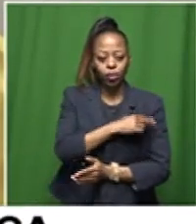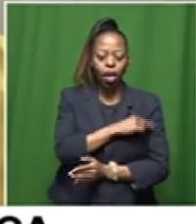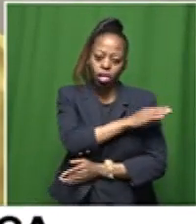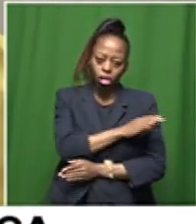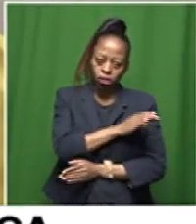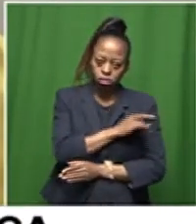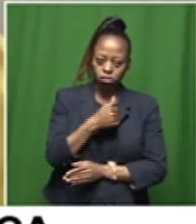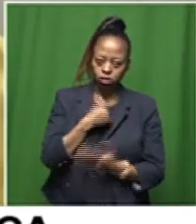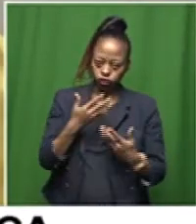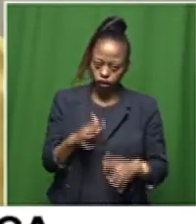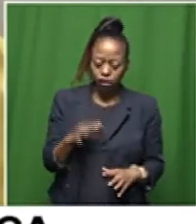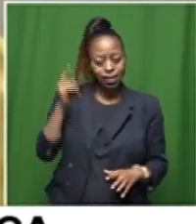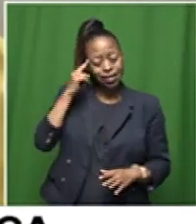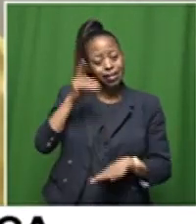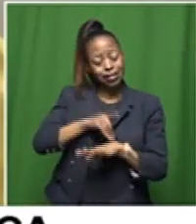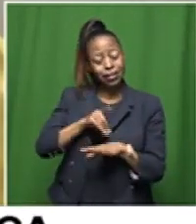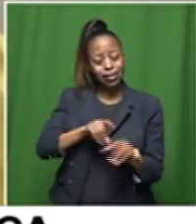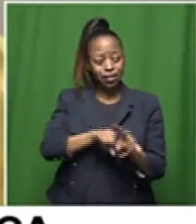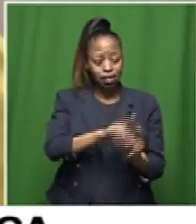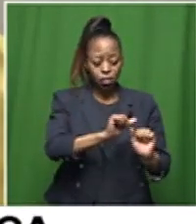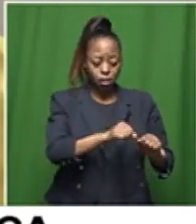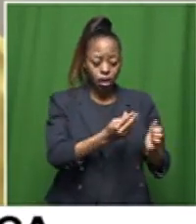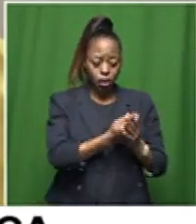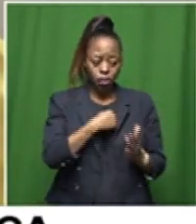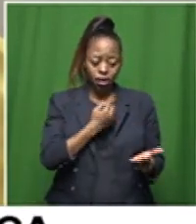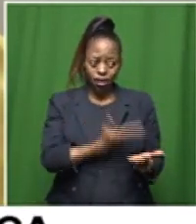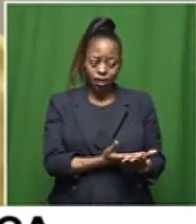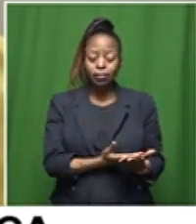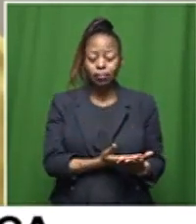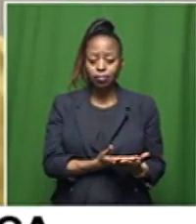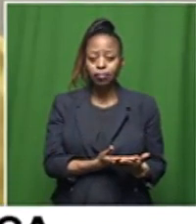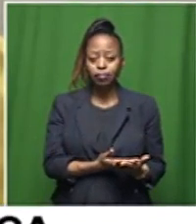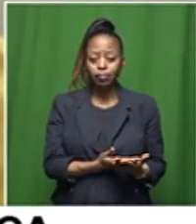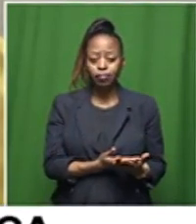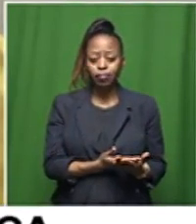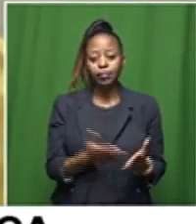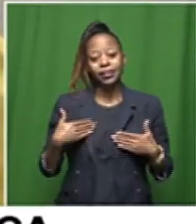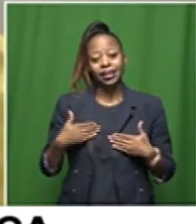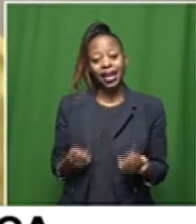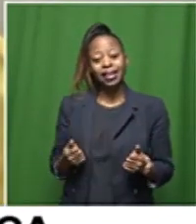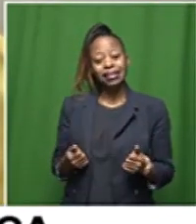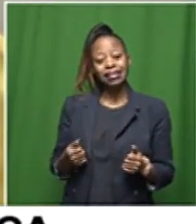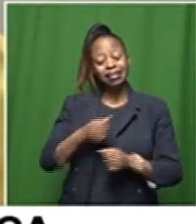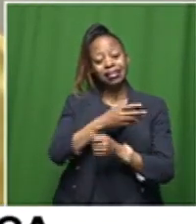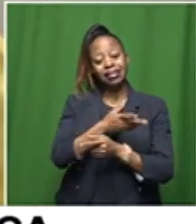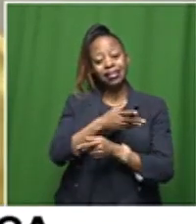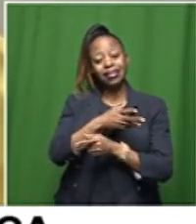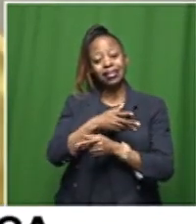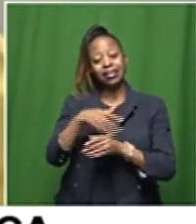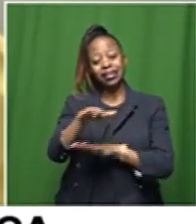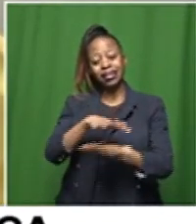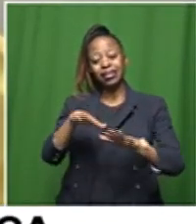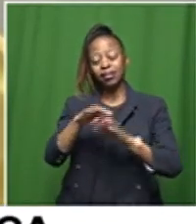clinics. I think Dr. Musa, you can agree with me. Our health facilities are